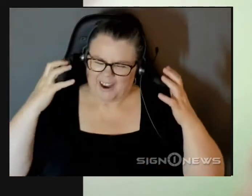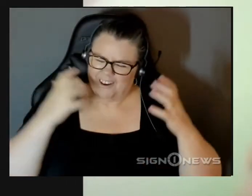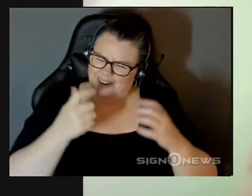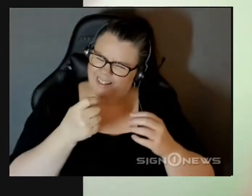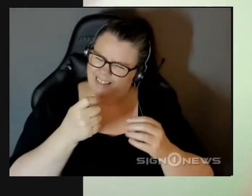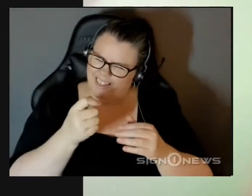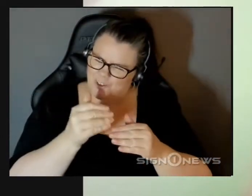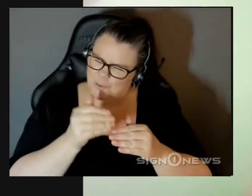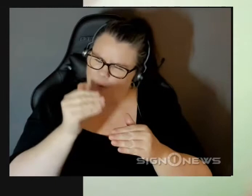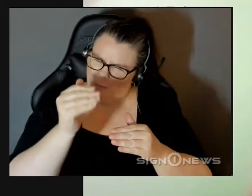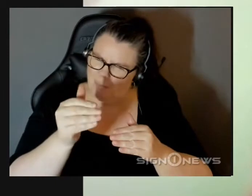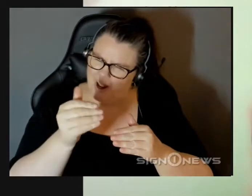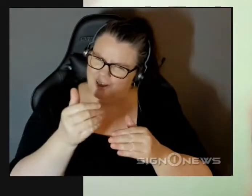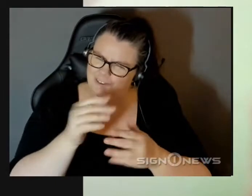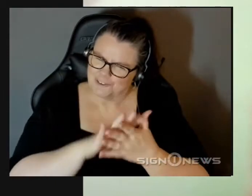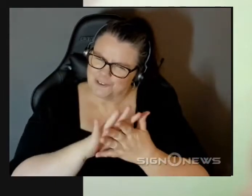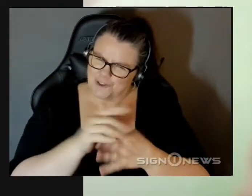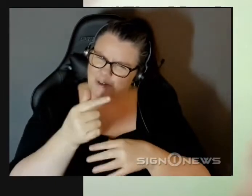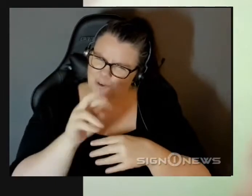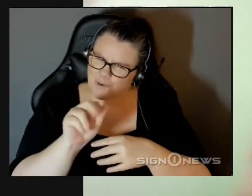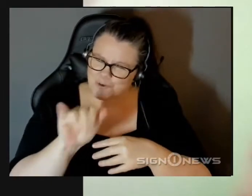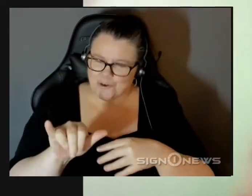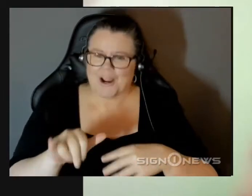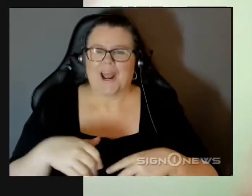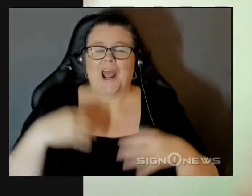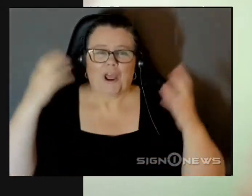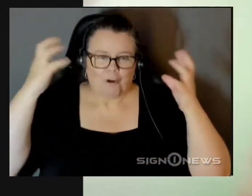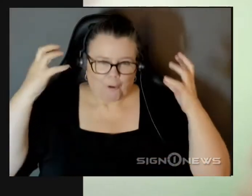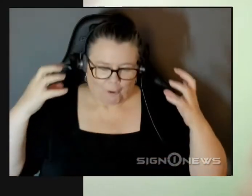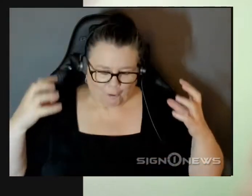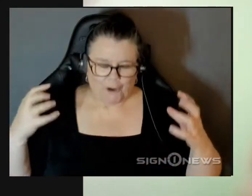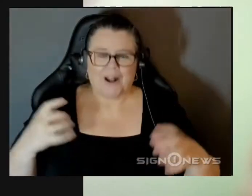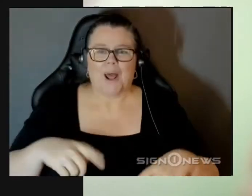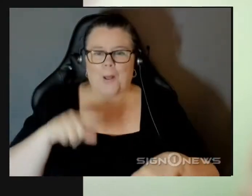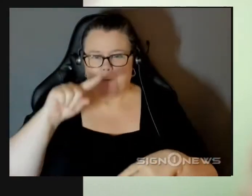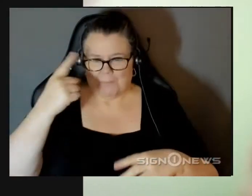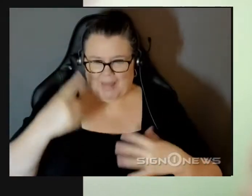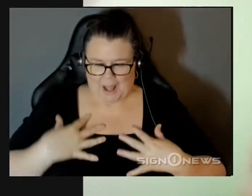curly hair, wearing a black blouse and a suit jacket and earrings and glasses.